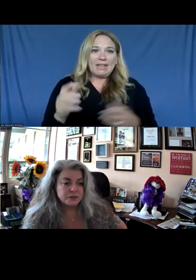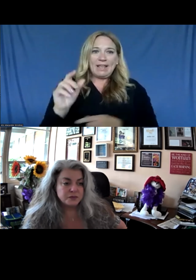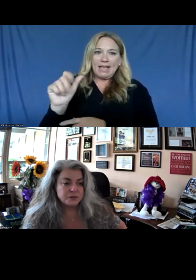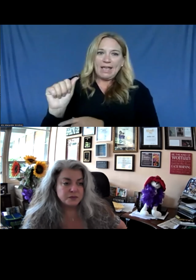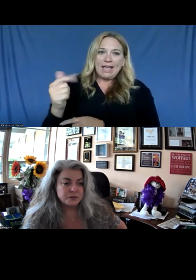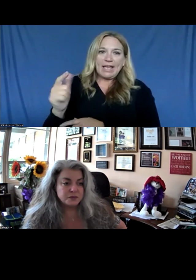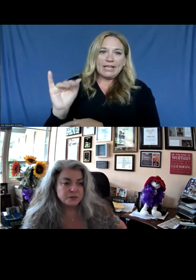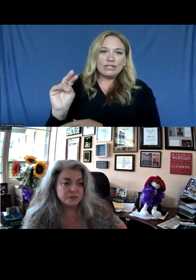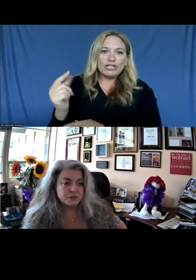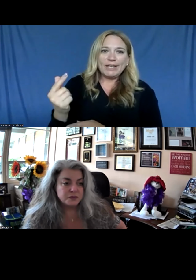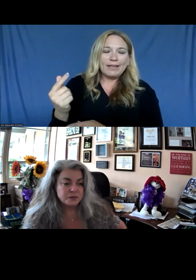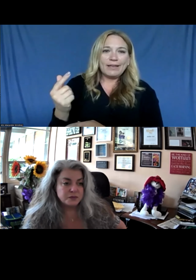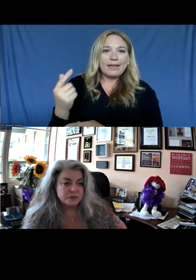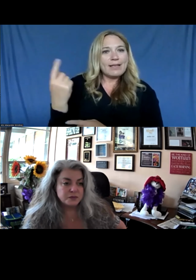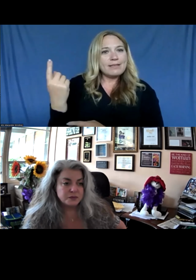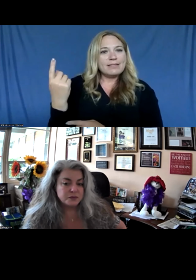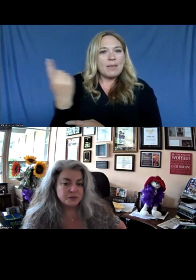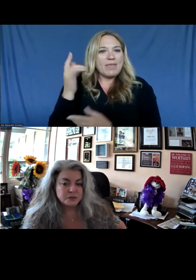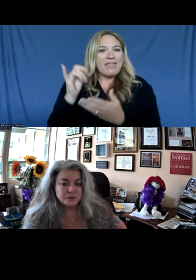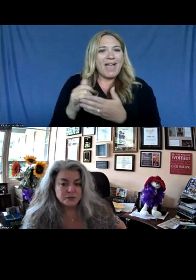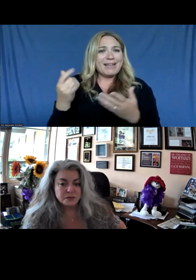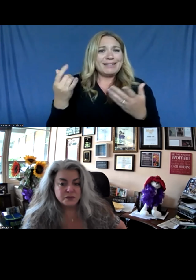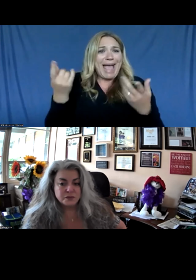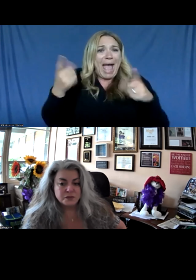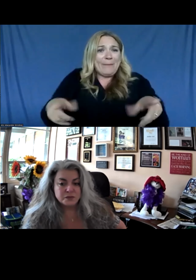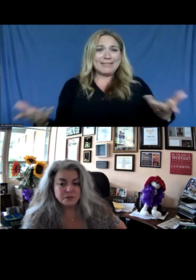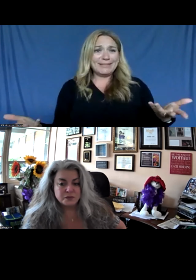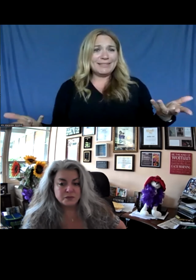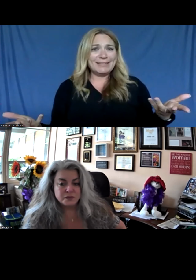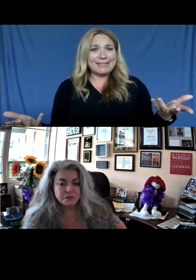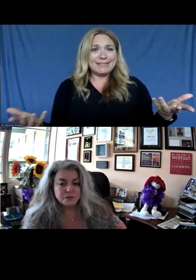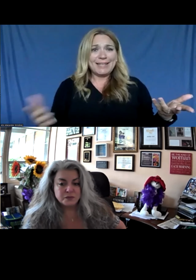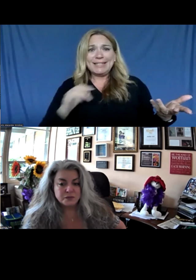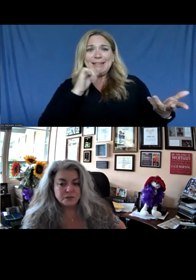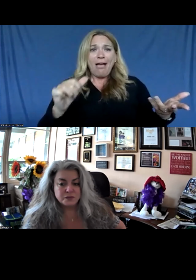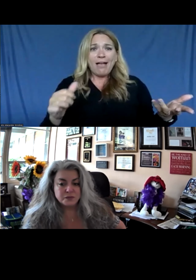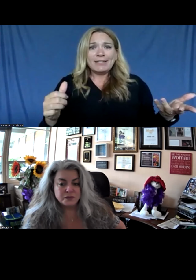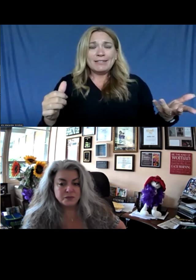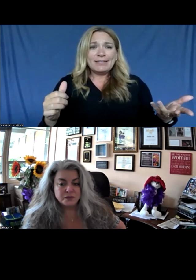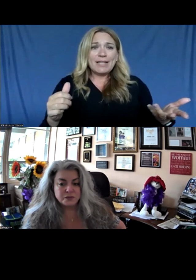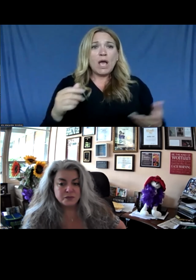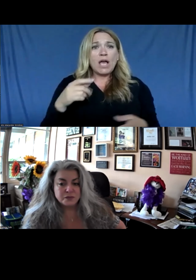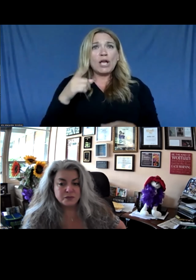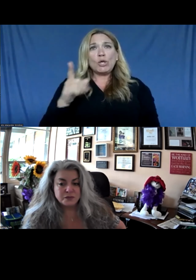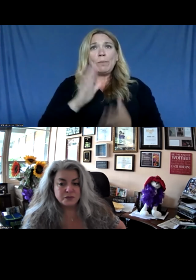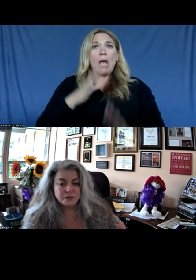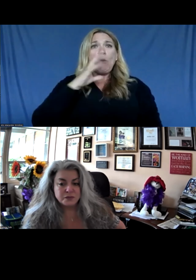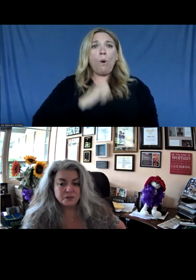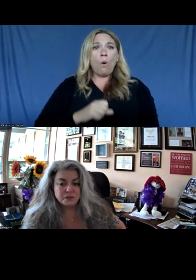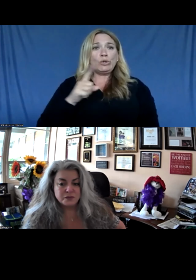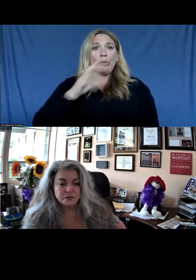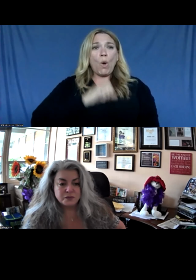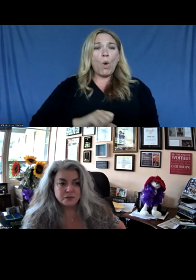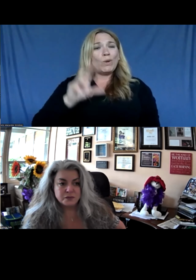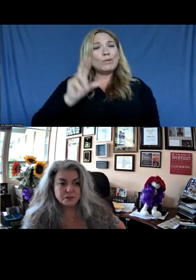aging is something that happens throughout the lifetime. It's not just something that is, once you get old, you're old. Aging is something that